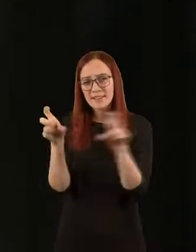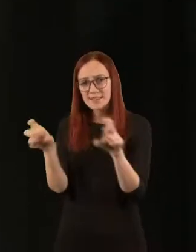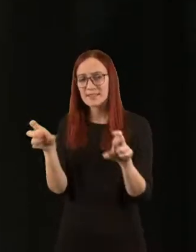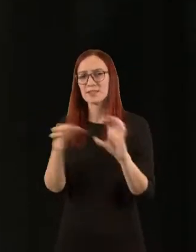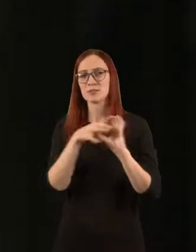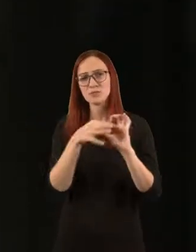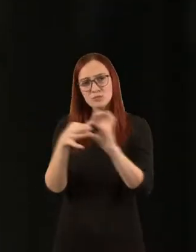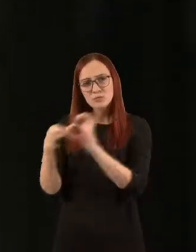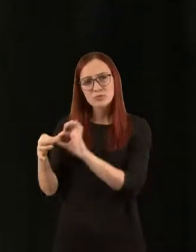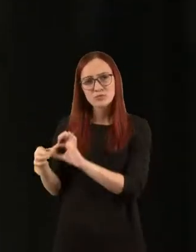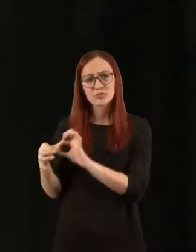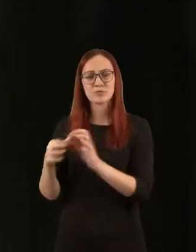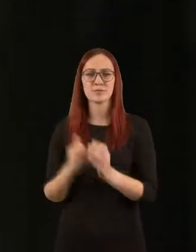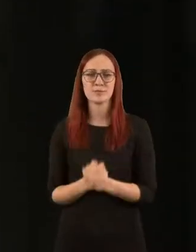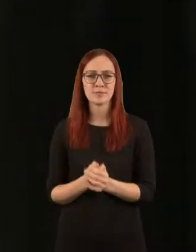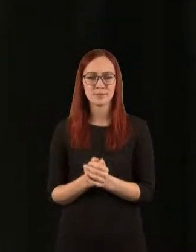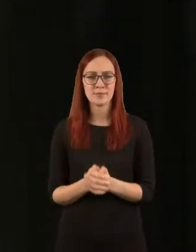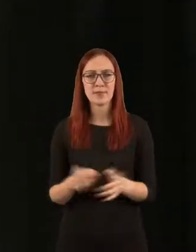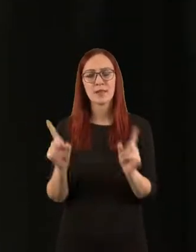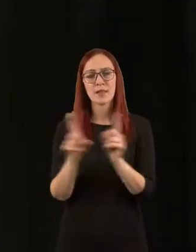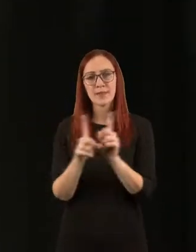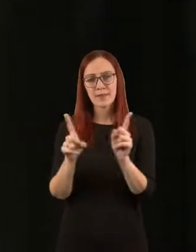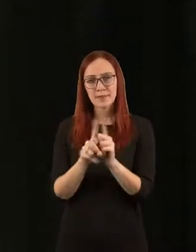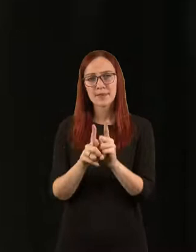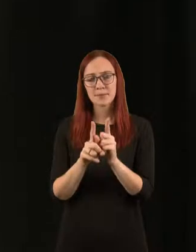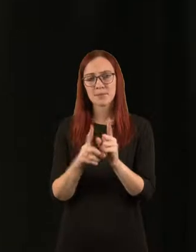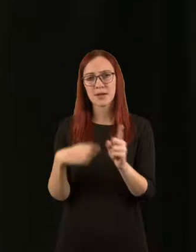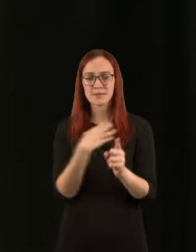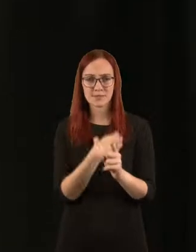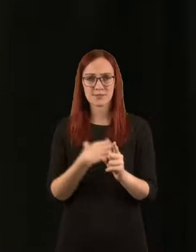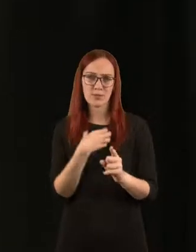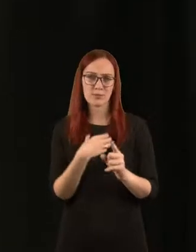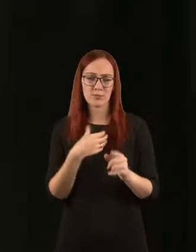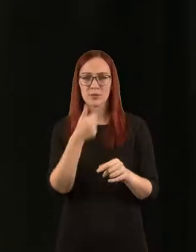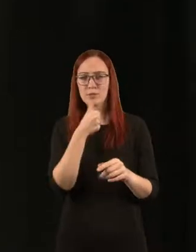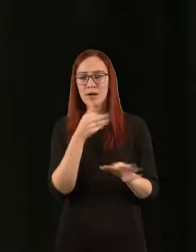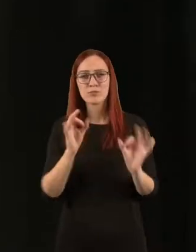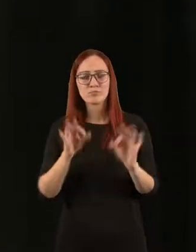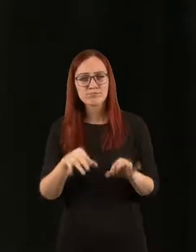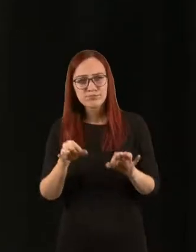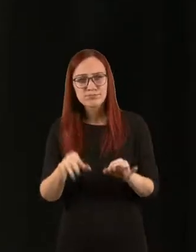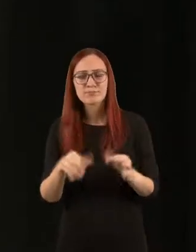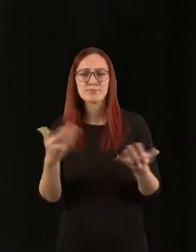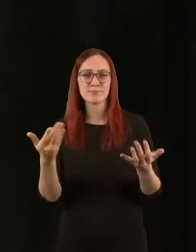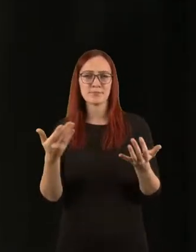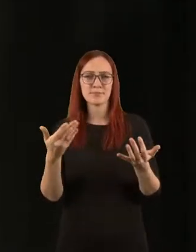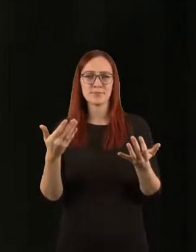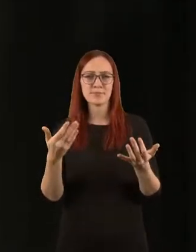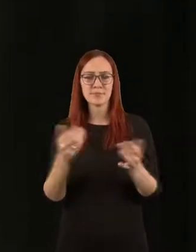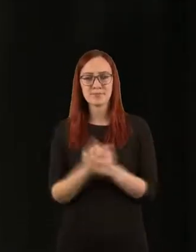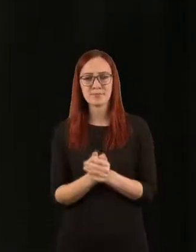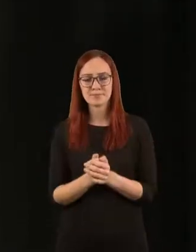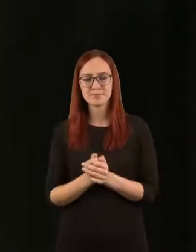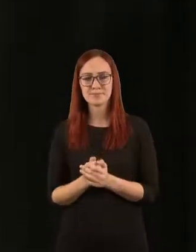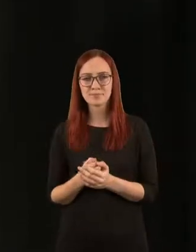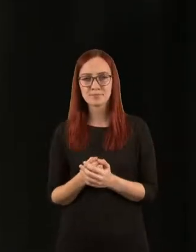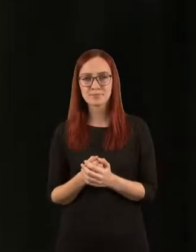on the central level. So basically, what we need to ensure is a better